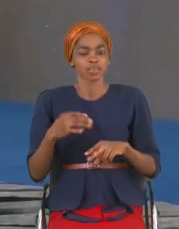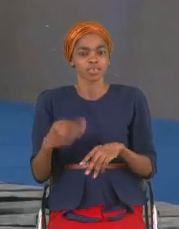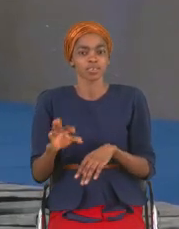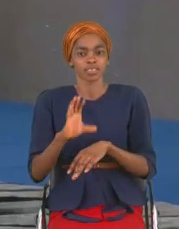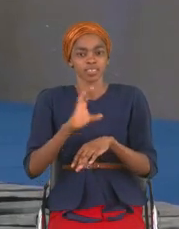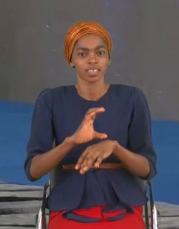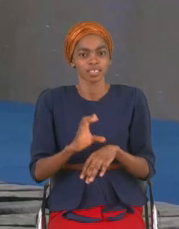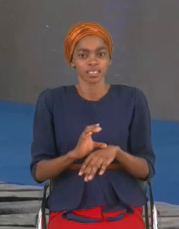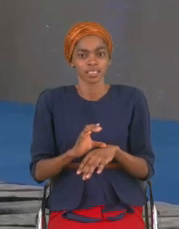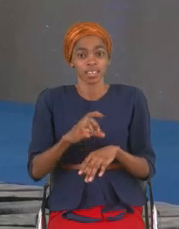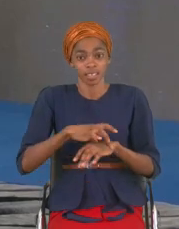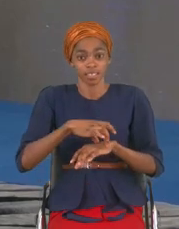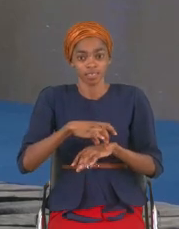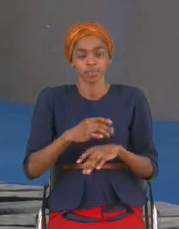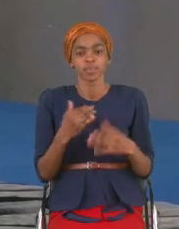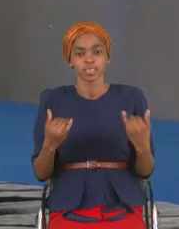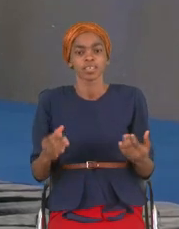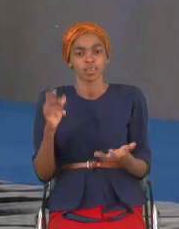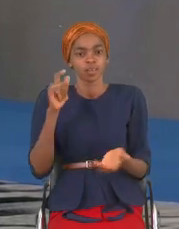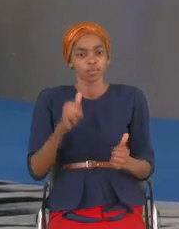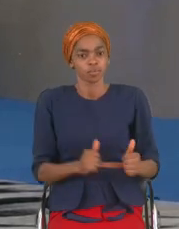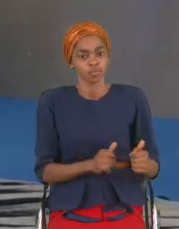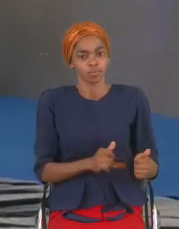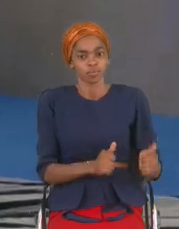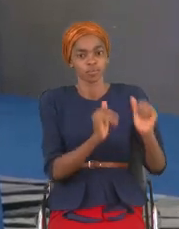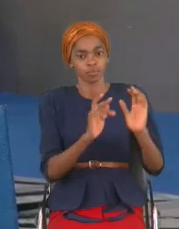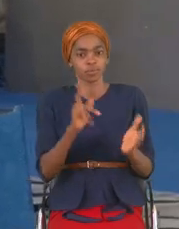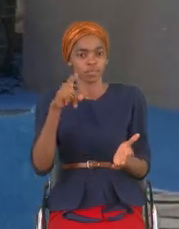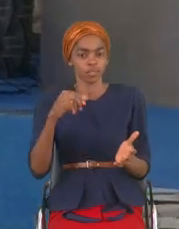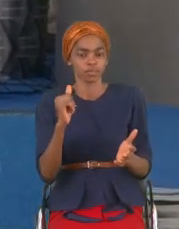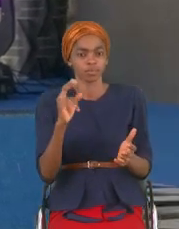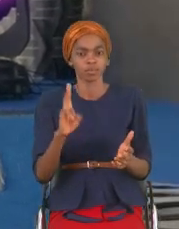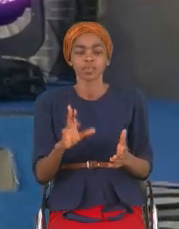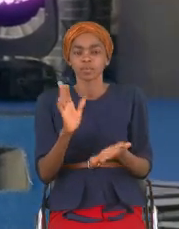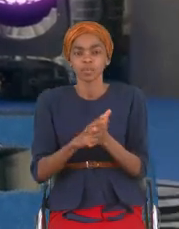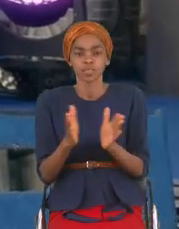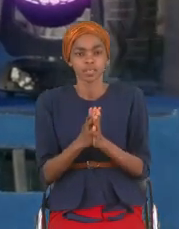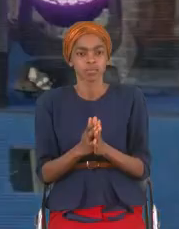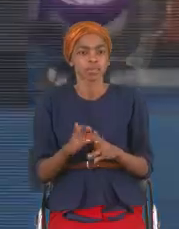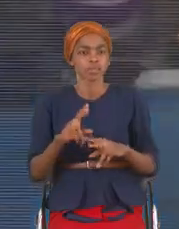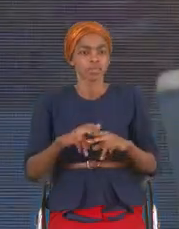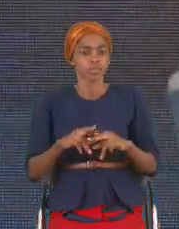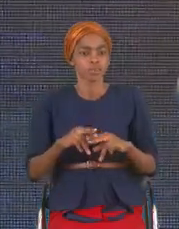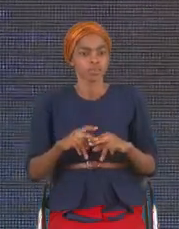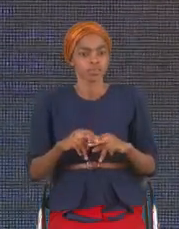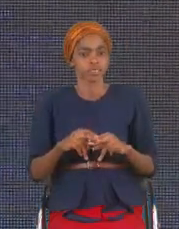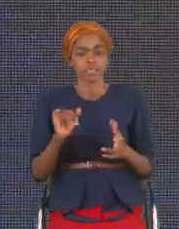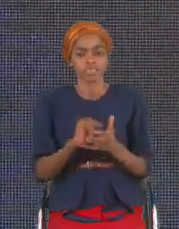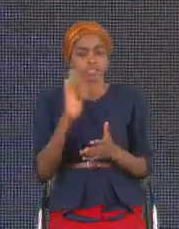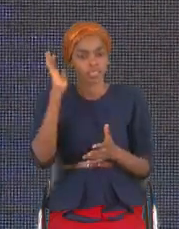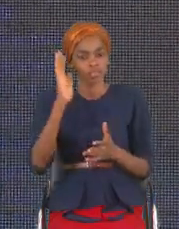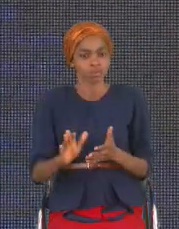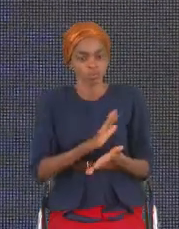became salt. The salt that will wipe away, that will decrease, that will take away